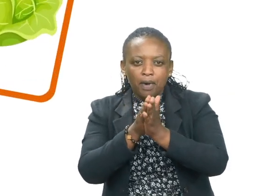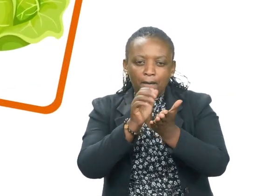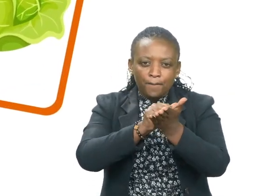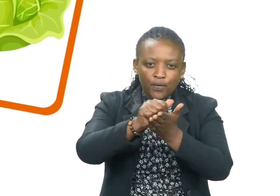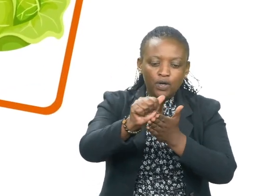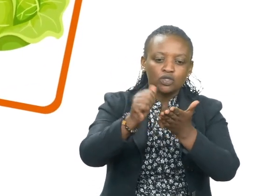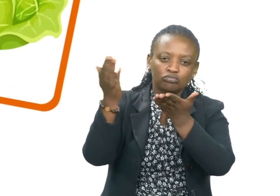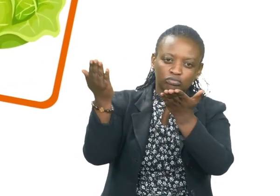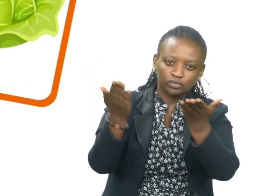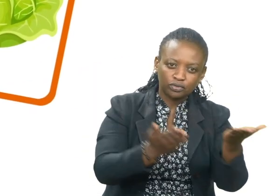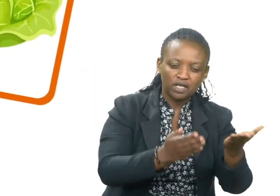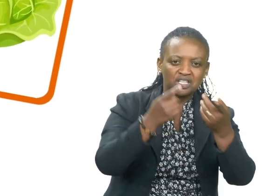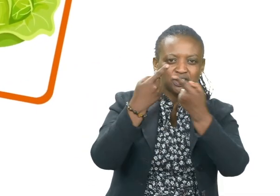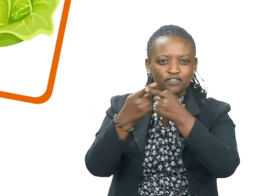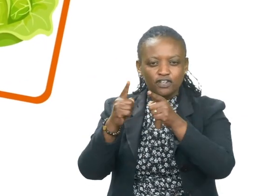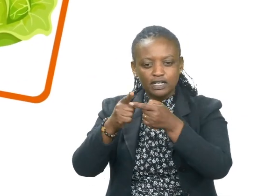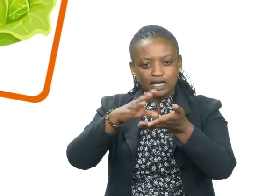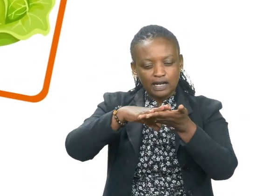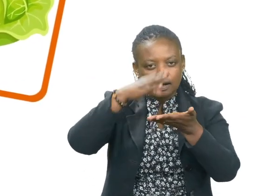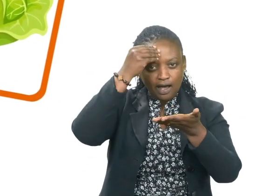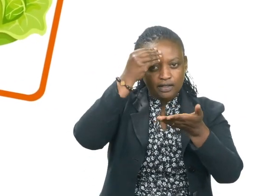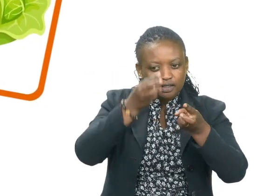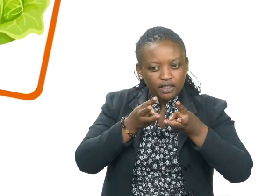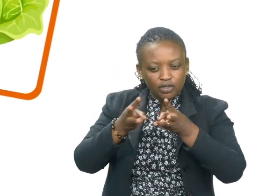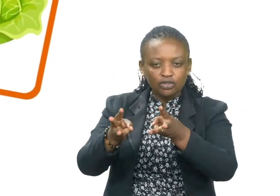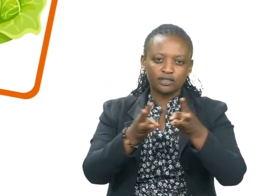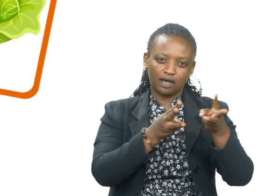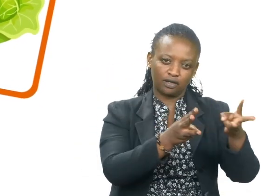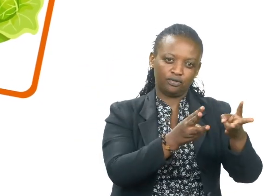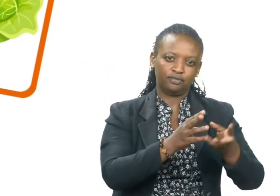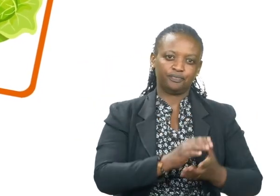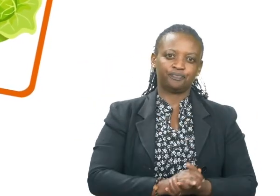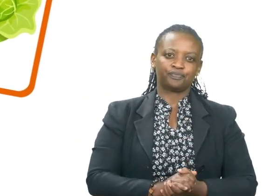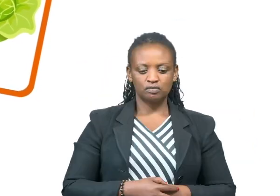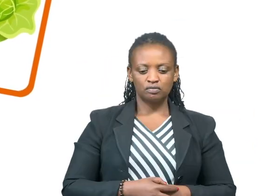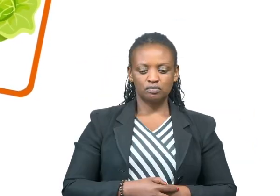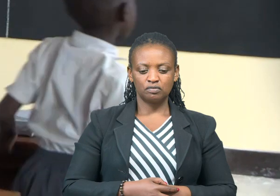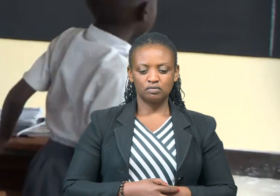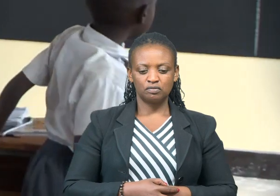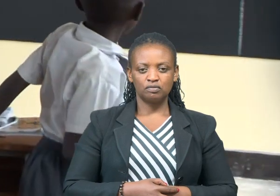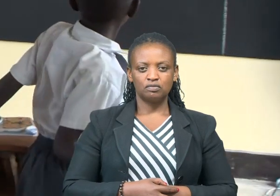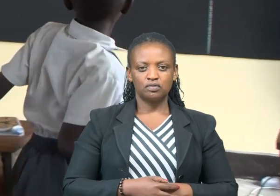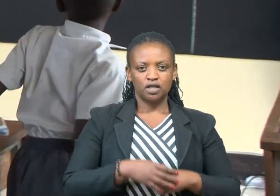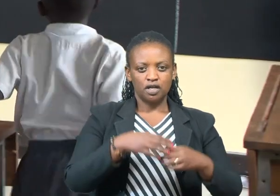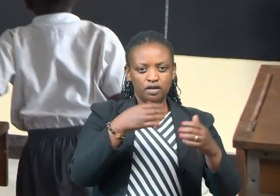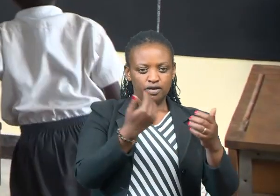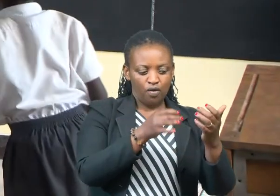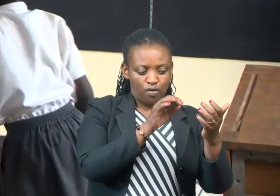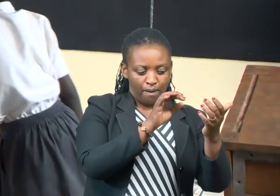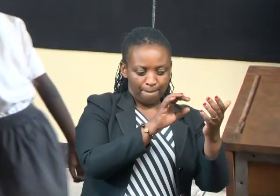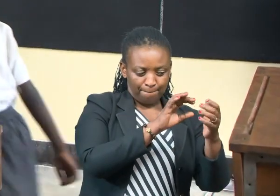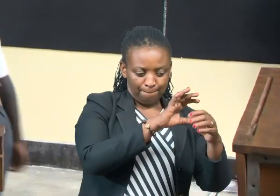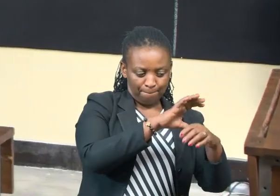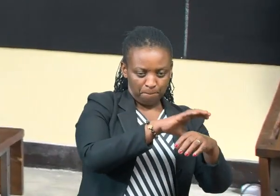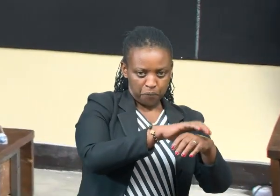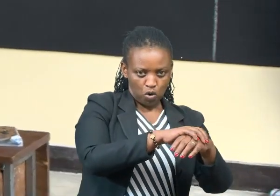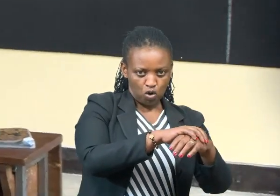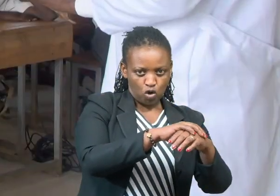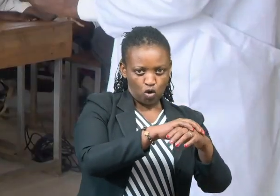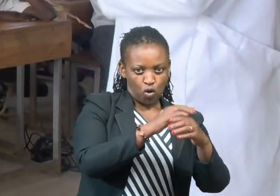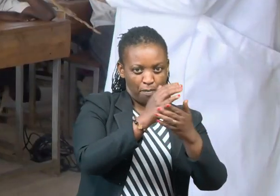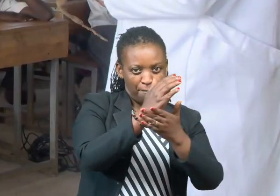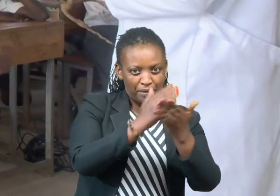and printed, to accommodate different learning styles. You touch a part, then you